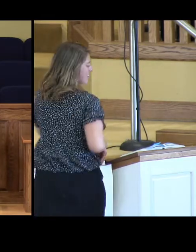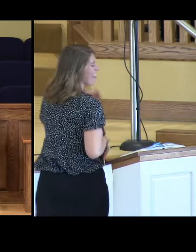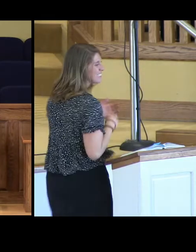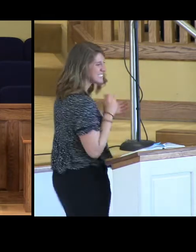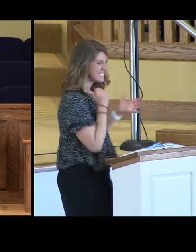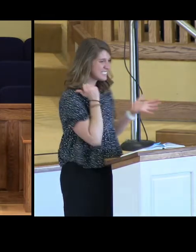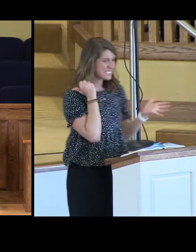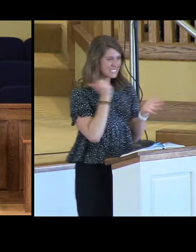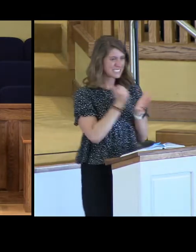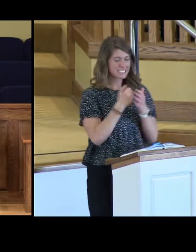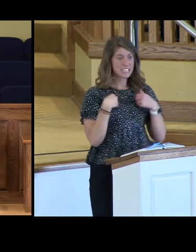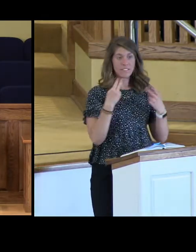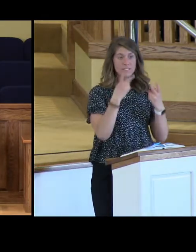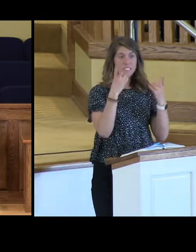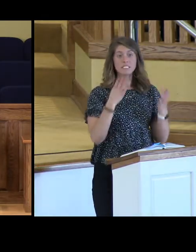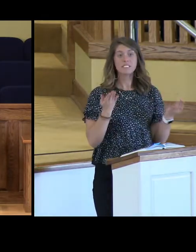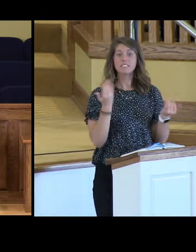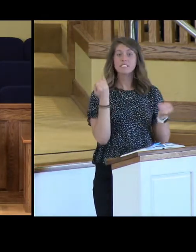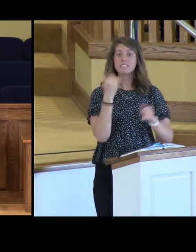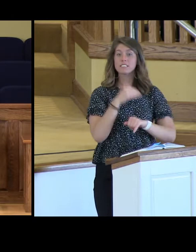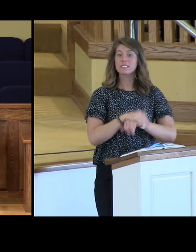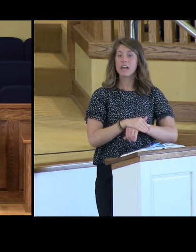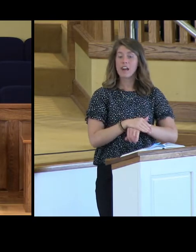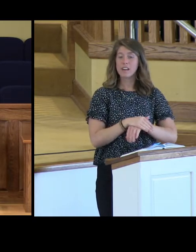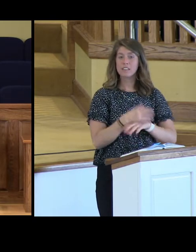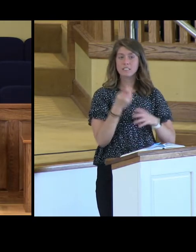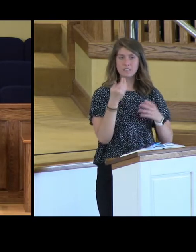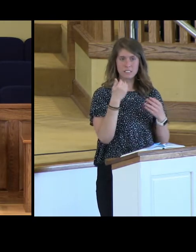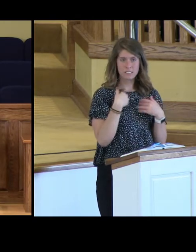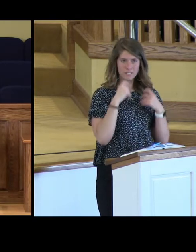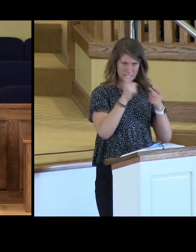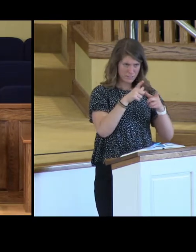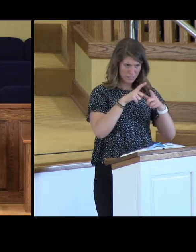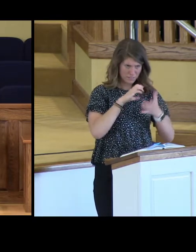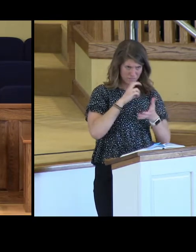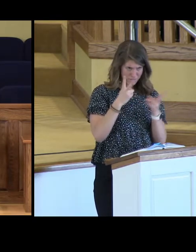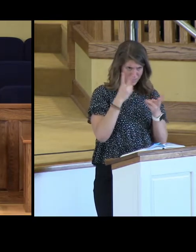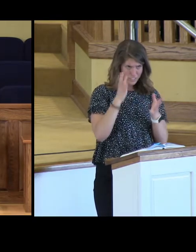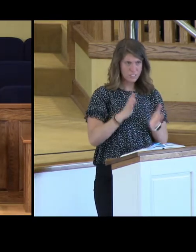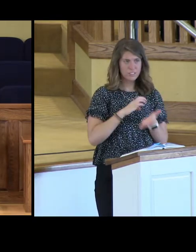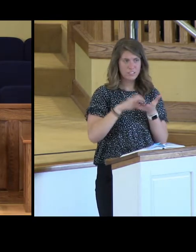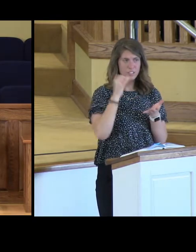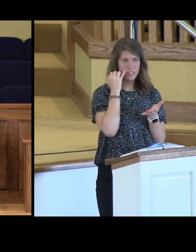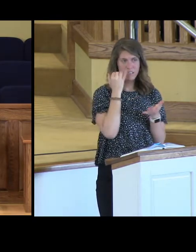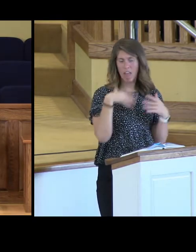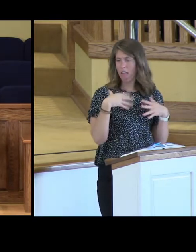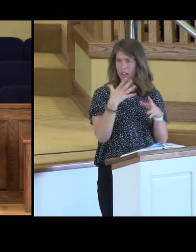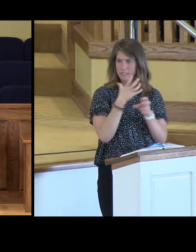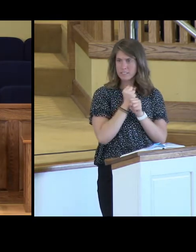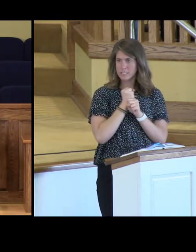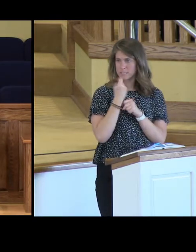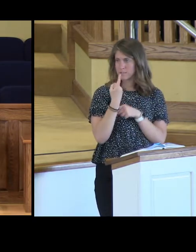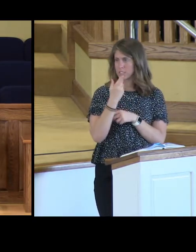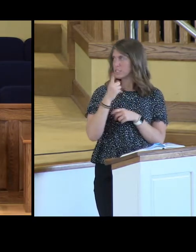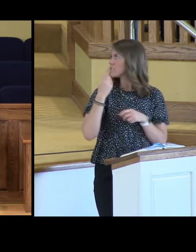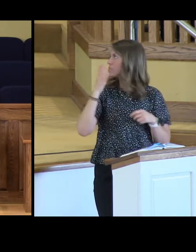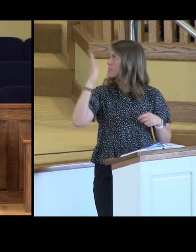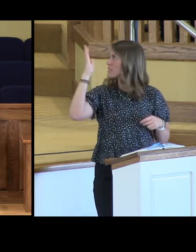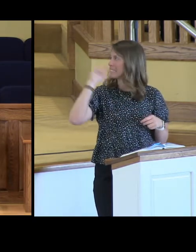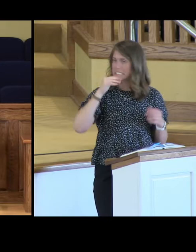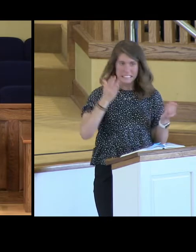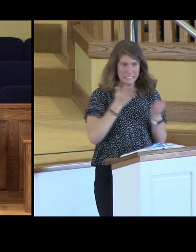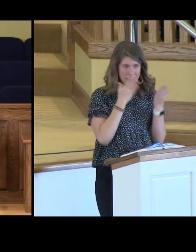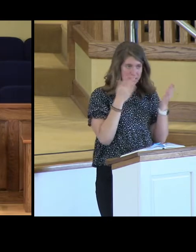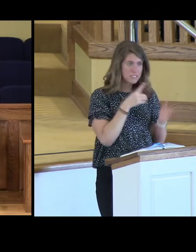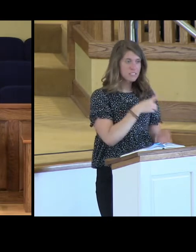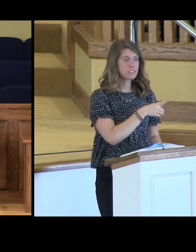Oh, amen. We have any visitors here tonight? Our ushers are in the back. They'd love to give you a visitor card. And if you have not received one, just raise your hand. We'll not embarrass